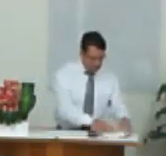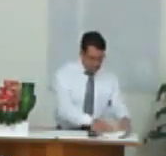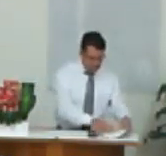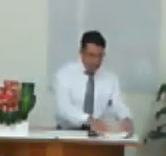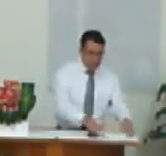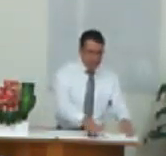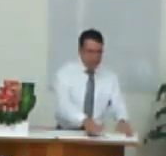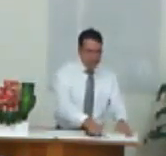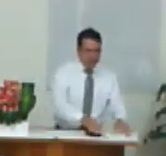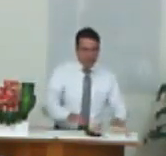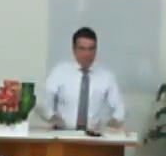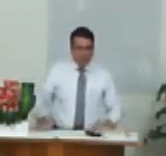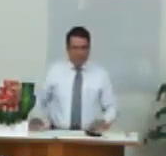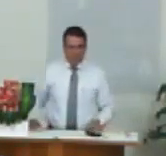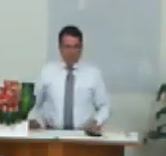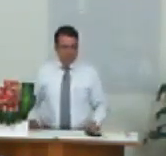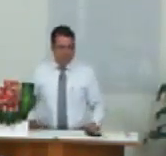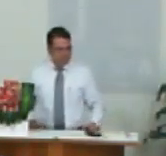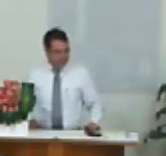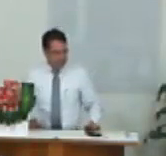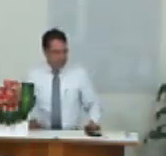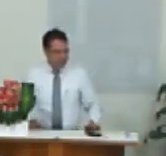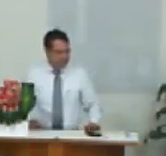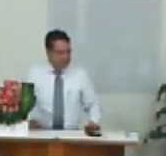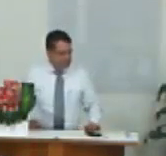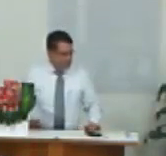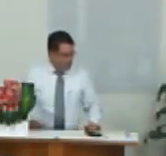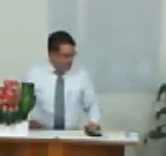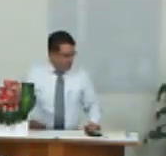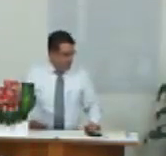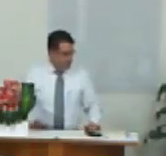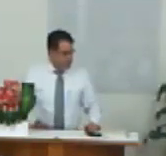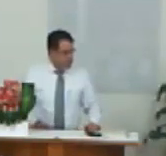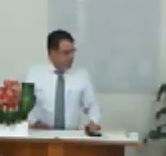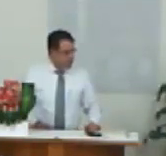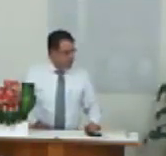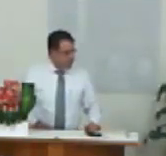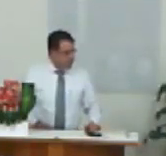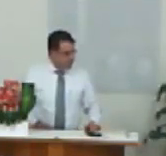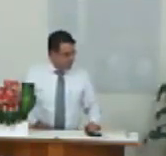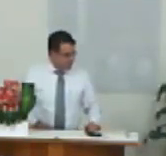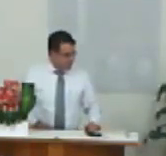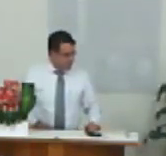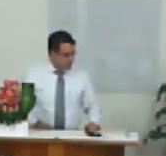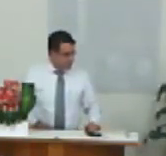Let's sing then a song. So as we prepare for the closure.